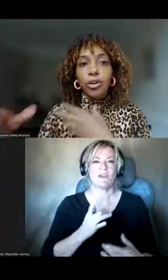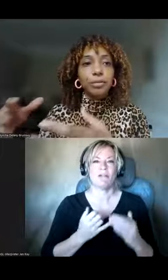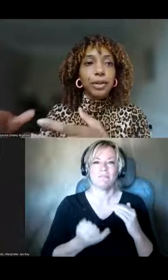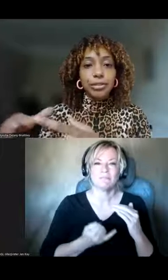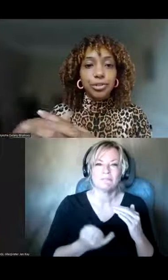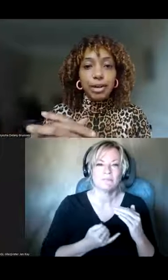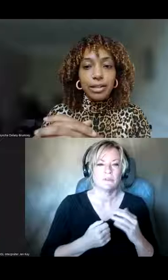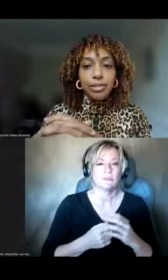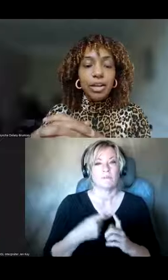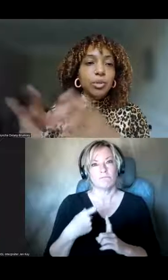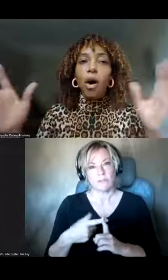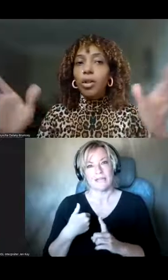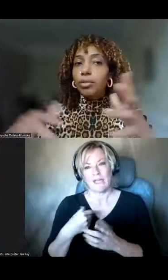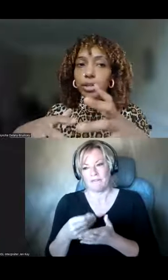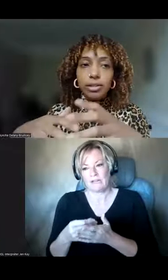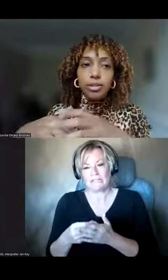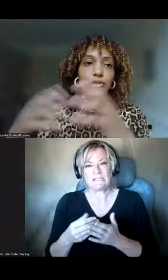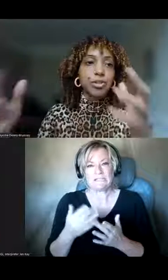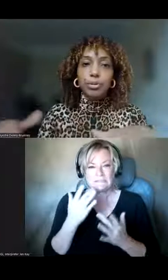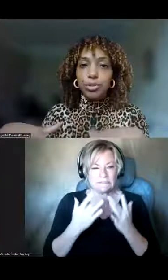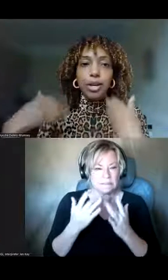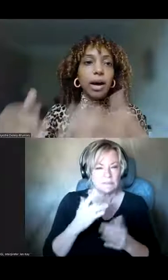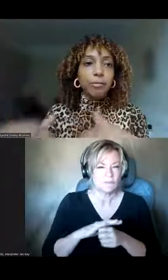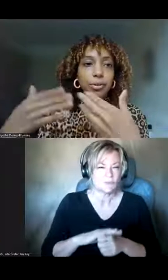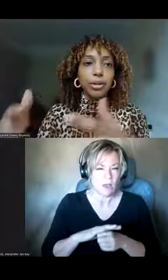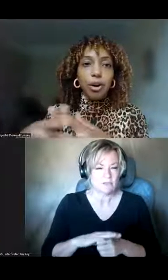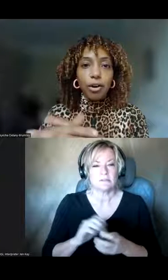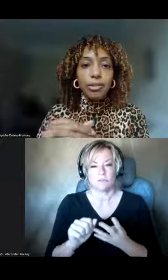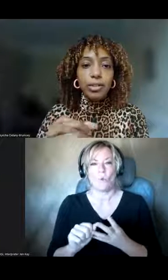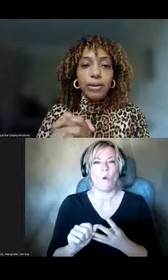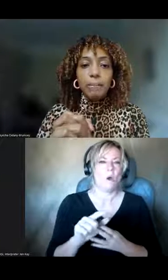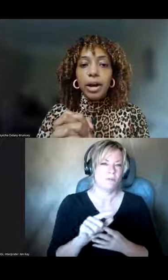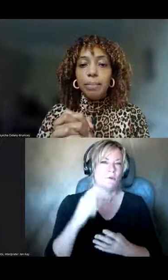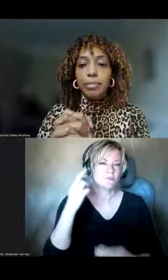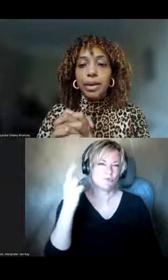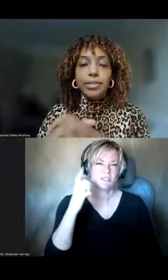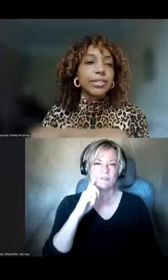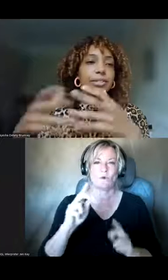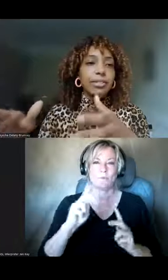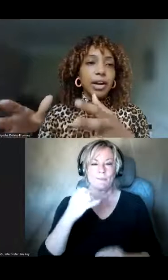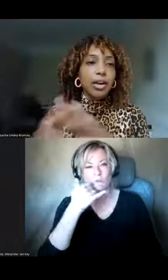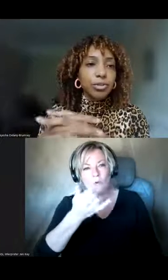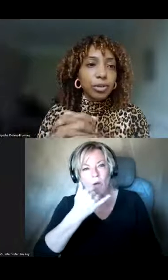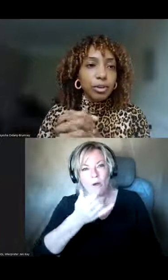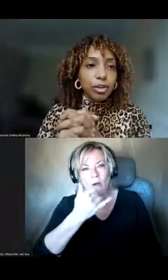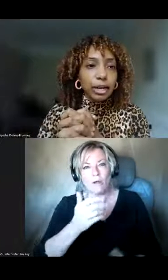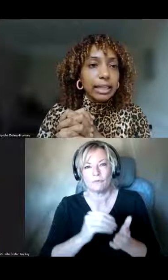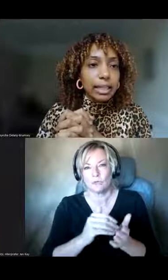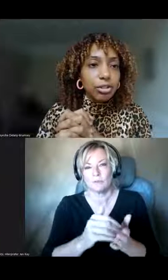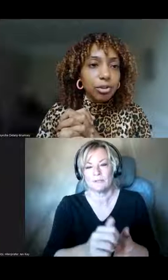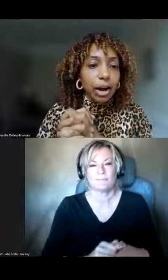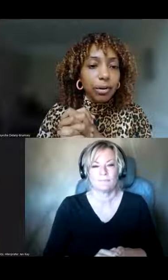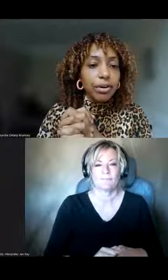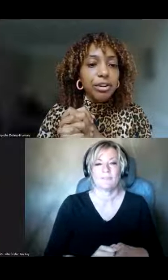ongoing financial stress. So all of these contribute to frequent calls. And this is also going to be a great